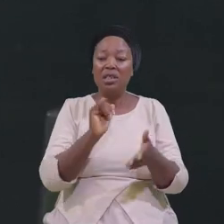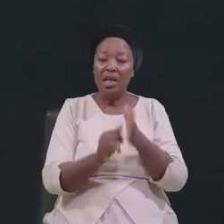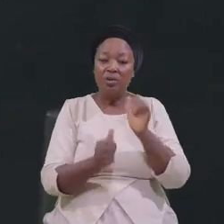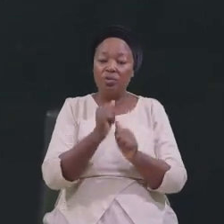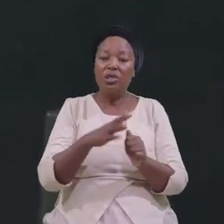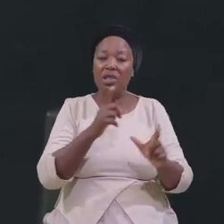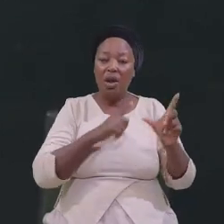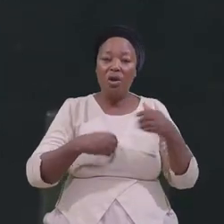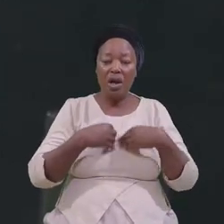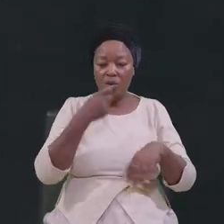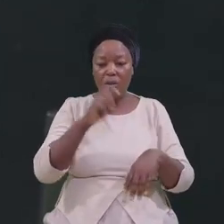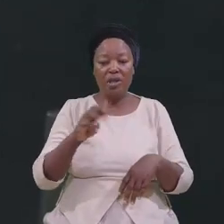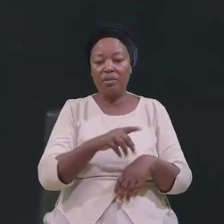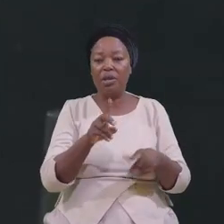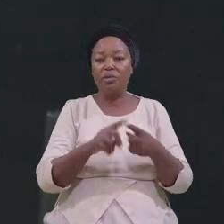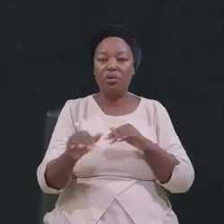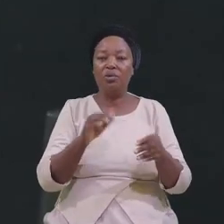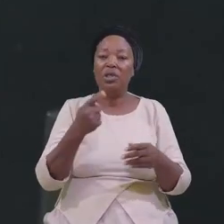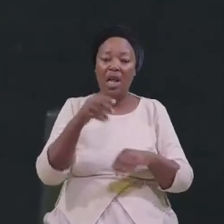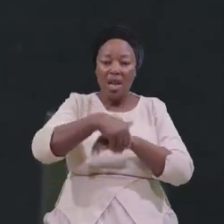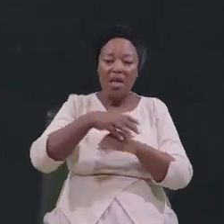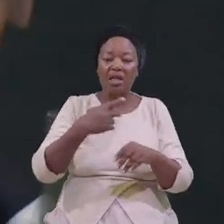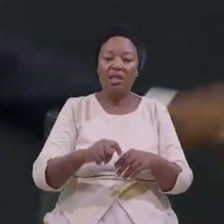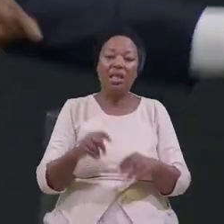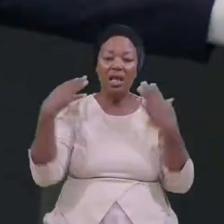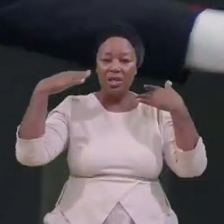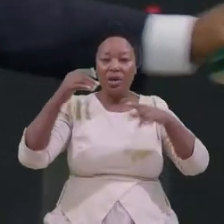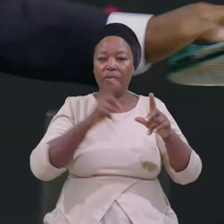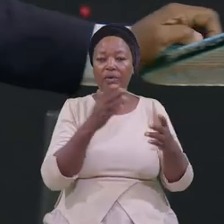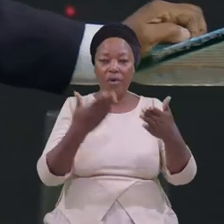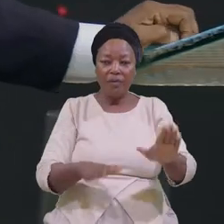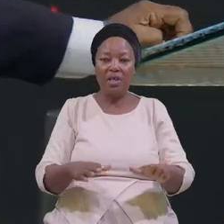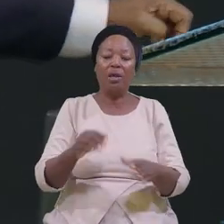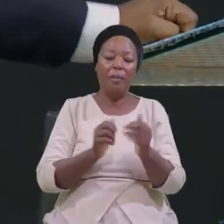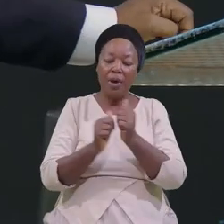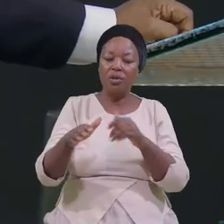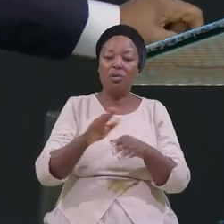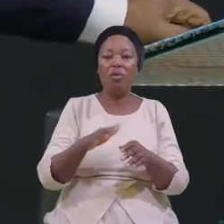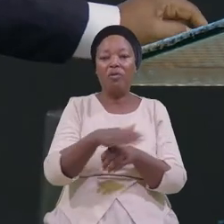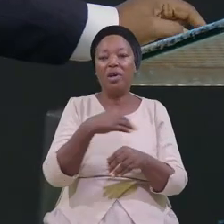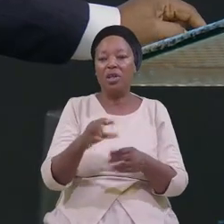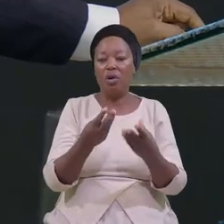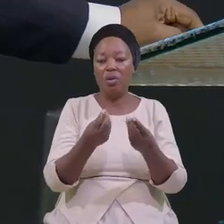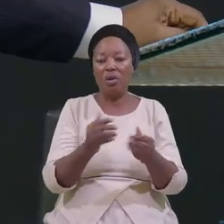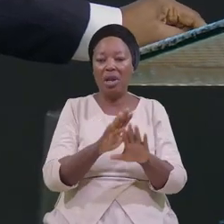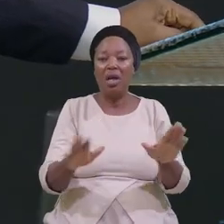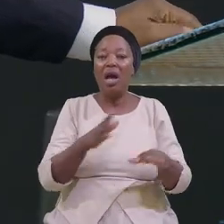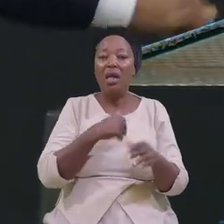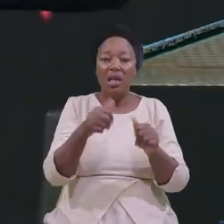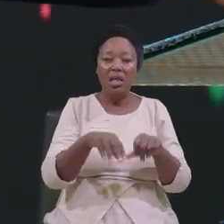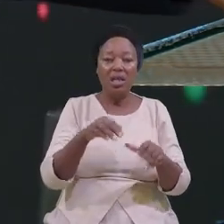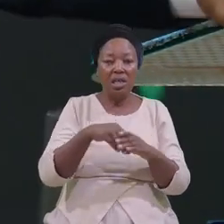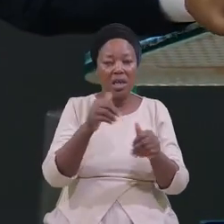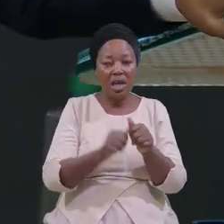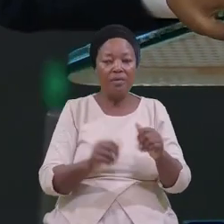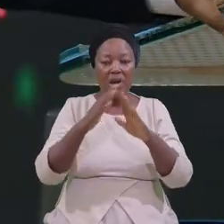them to do in the night, the angel of death passed through the whole land. And in every house of the